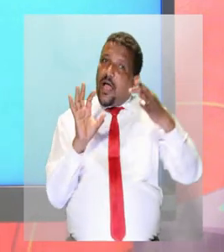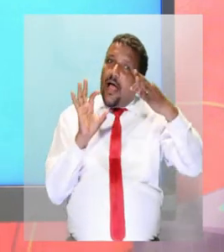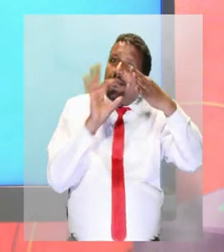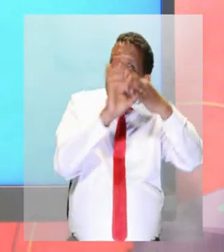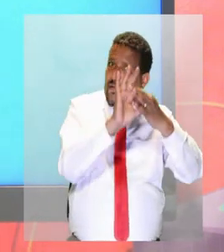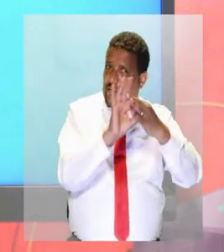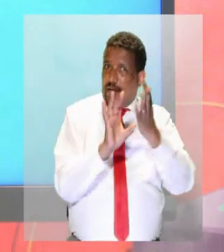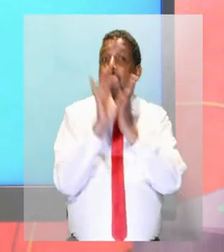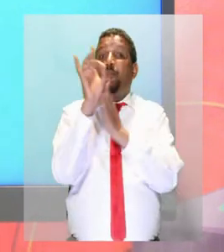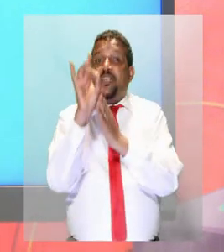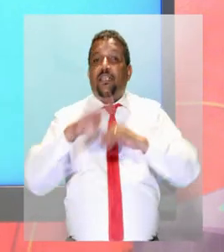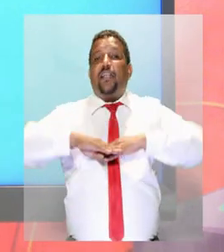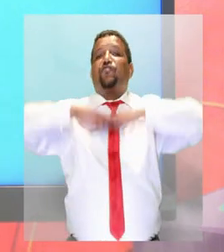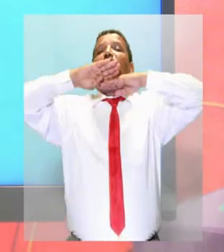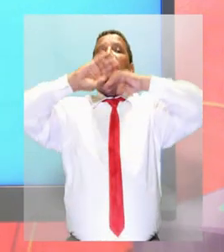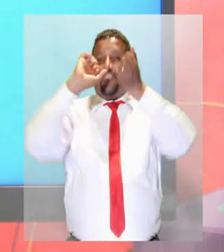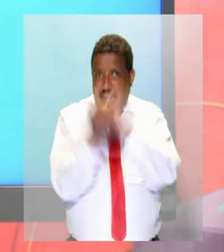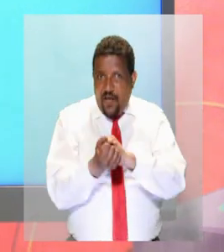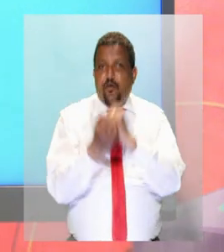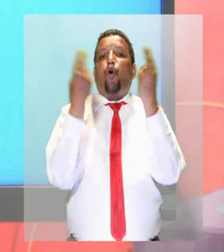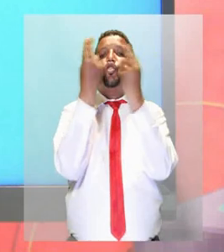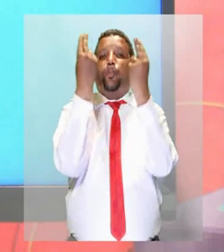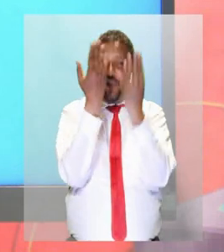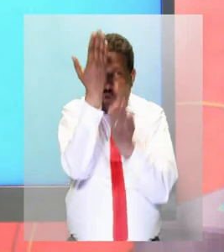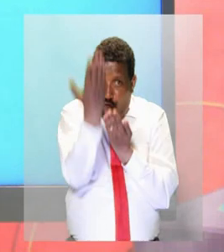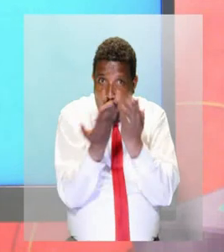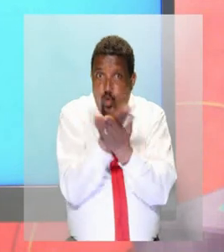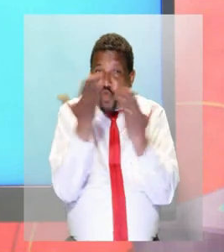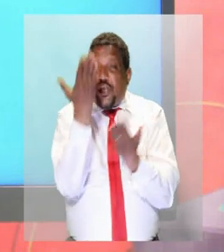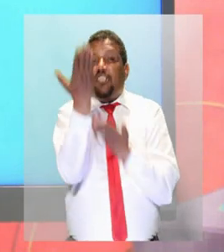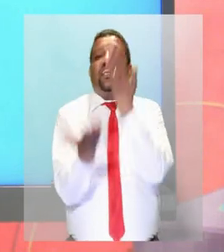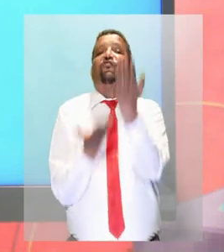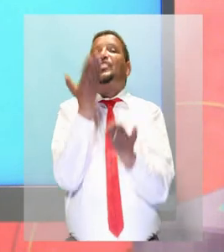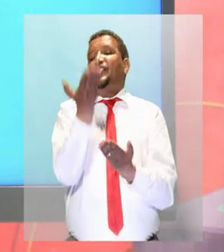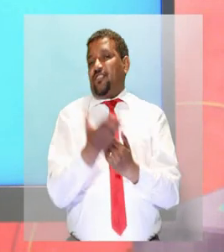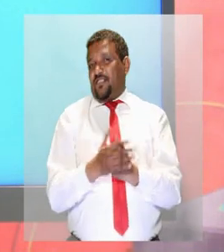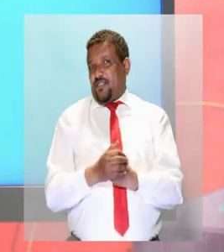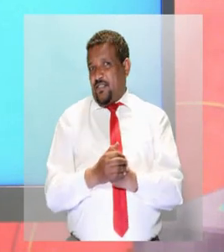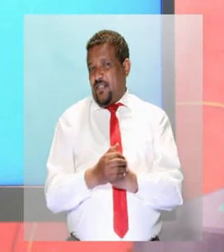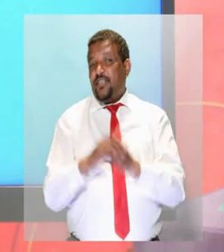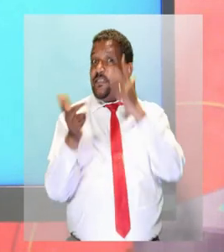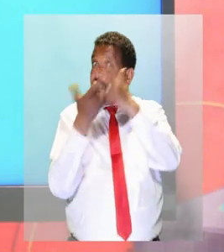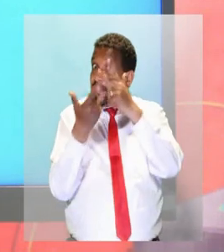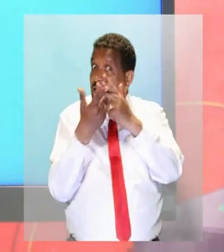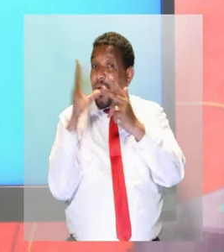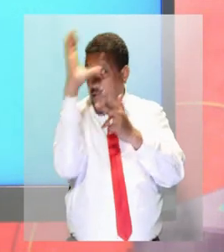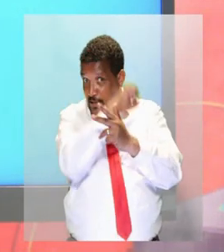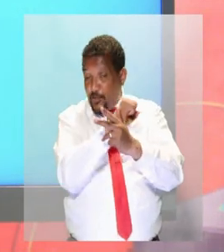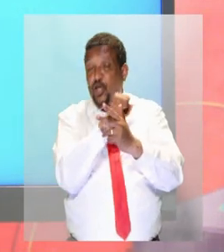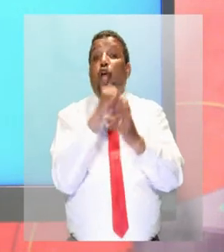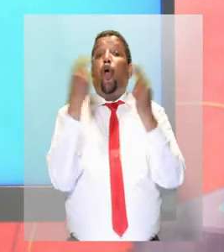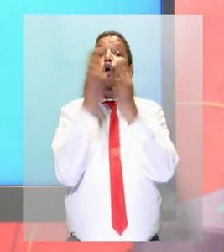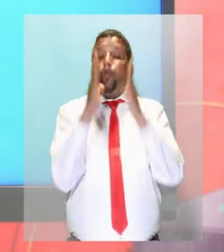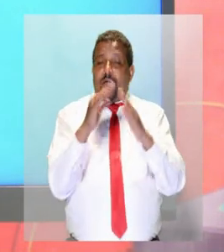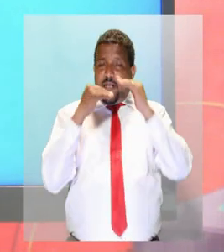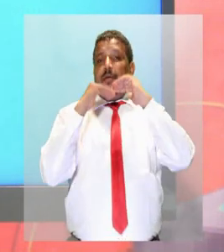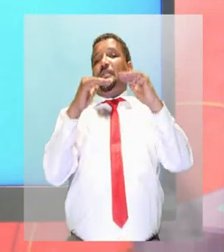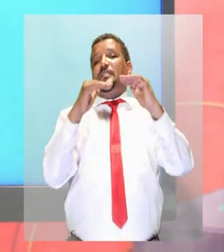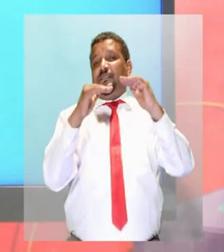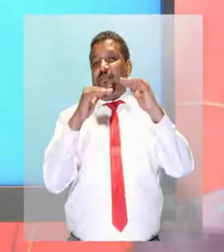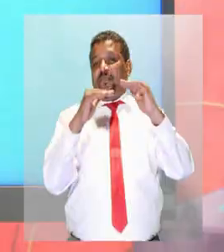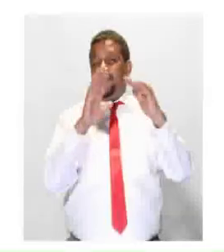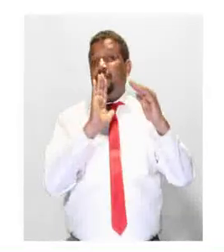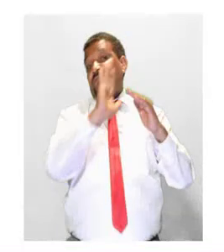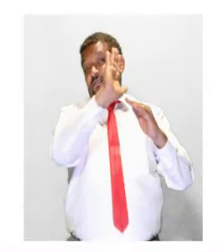for the satisfaction that we derive from consumption of goods and services. The third assumption is the consumer is limited in